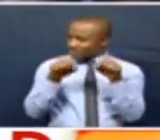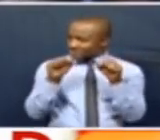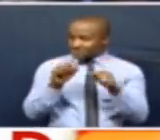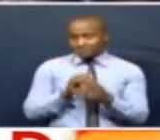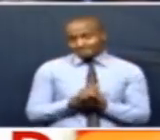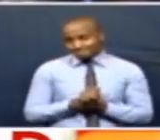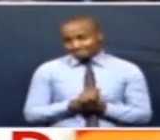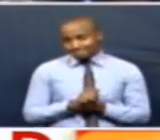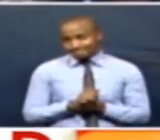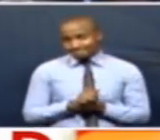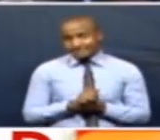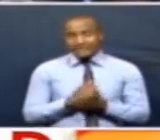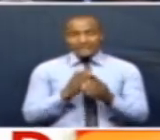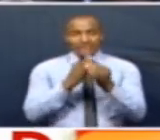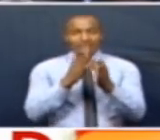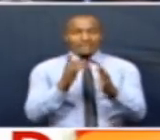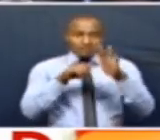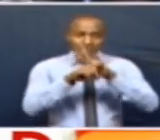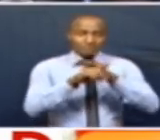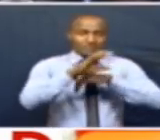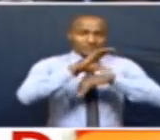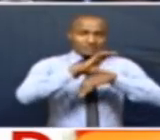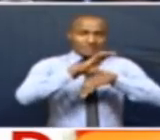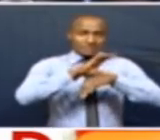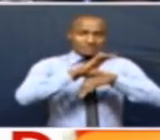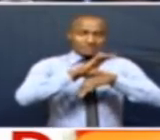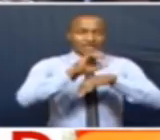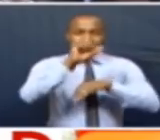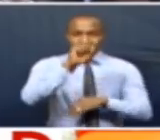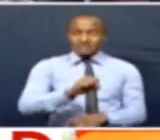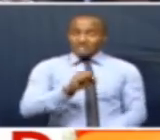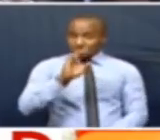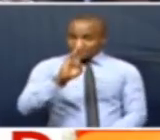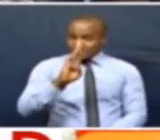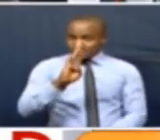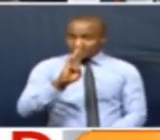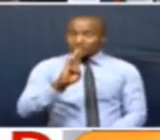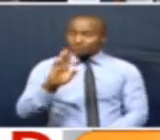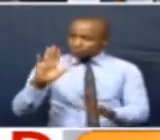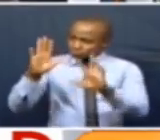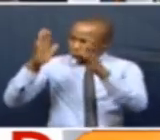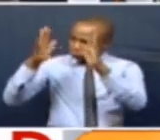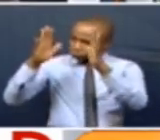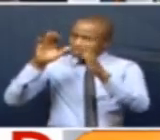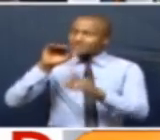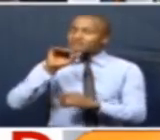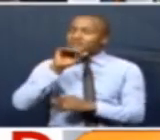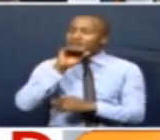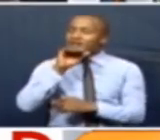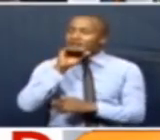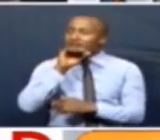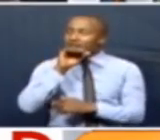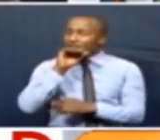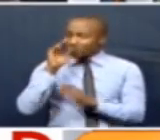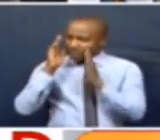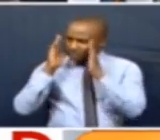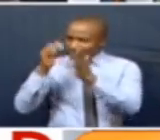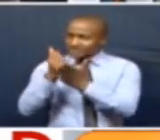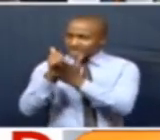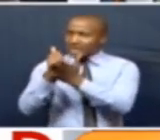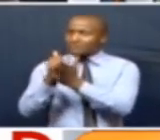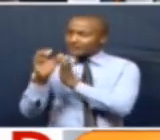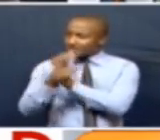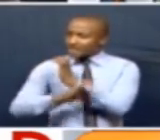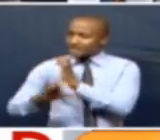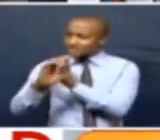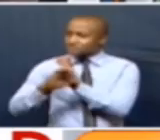a faithful at the Mariakani Christian Center in South B lauded Raila Odinga for putting the country's healing first by building bridges